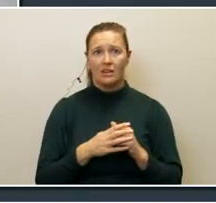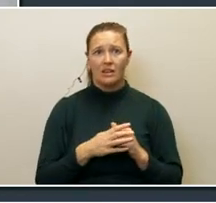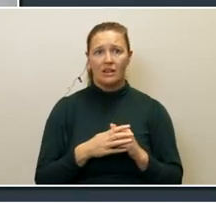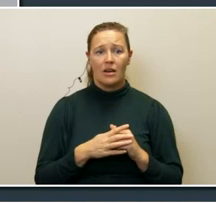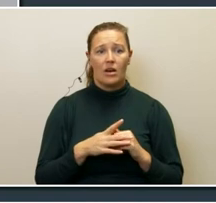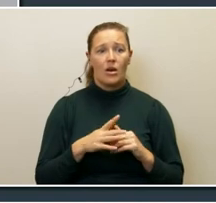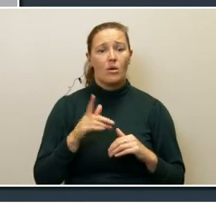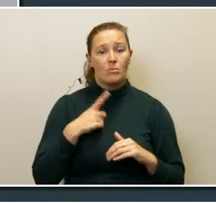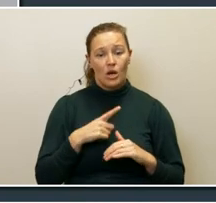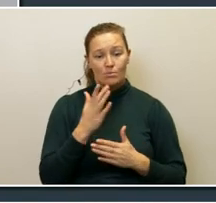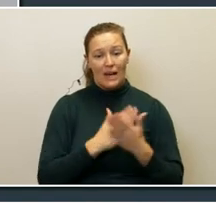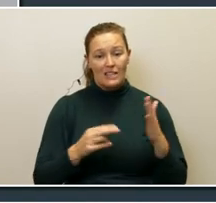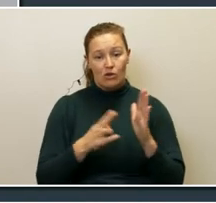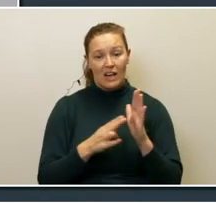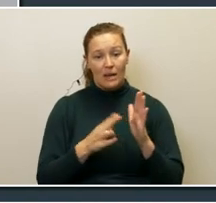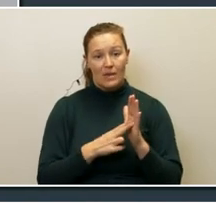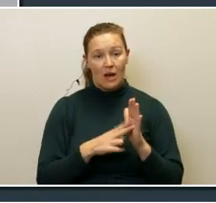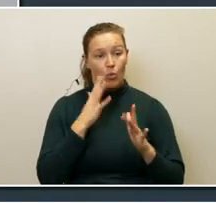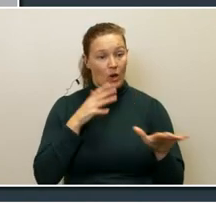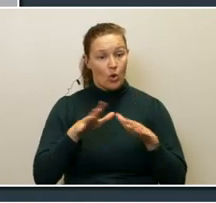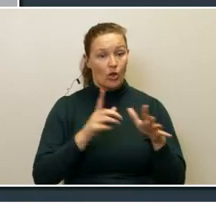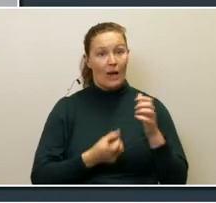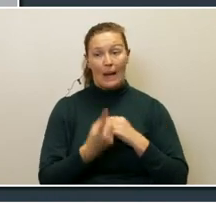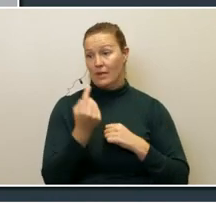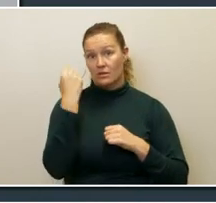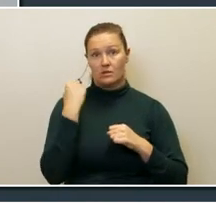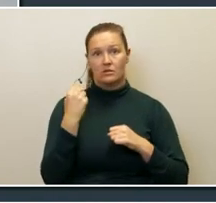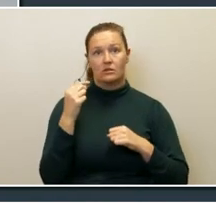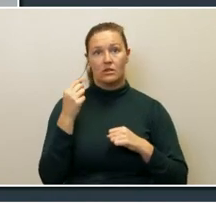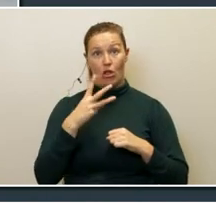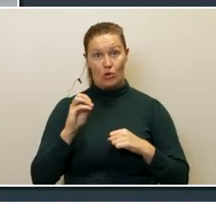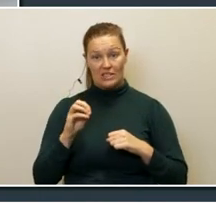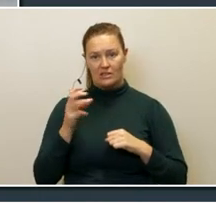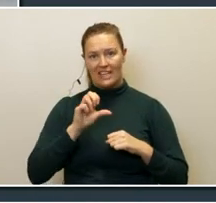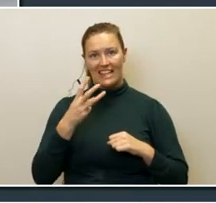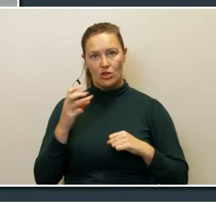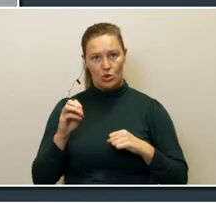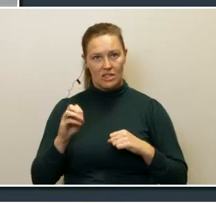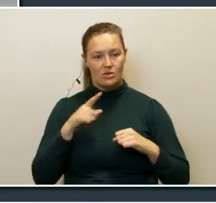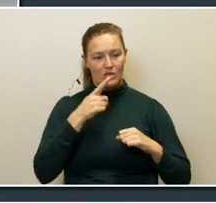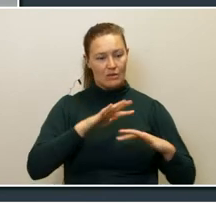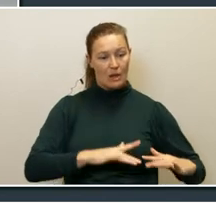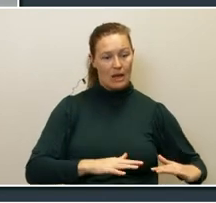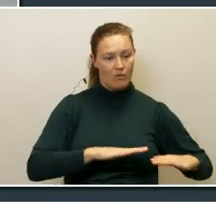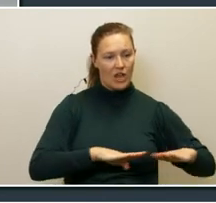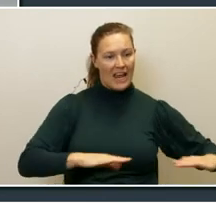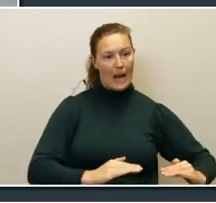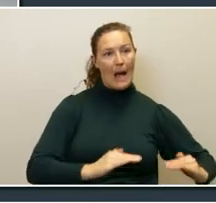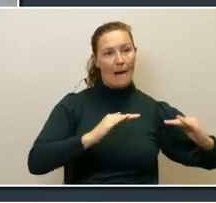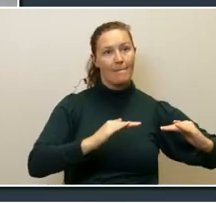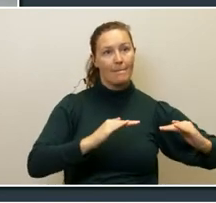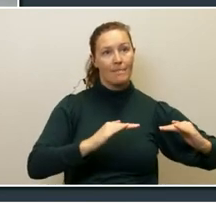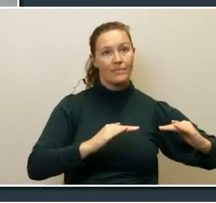the parts of Napier that came up in the earthquake are a very, very low lying, and a